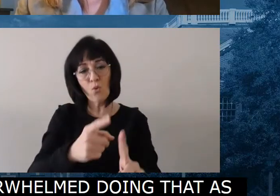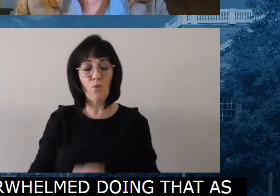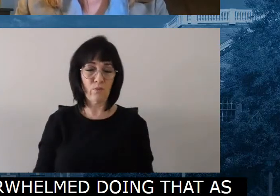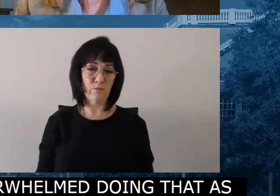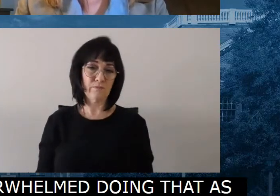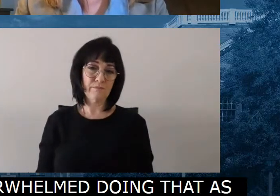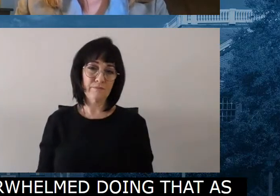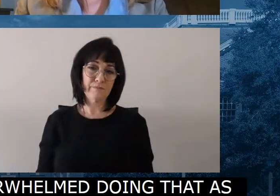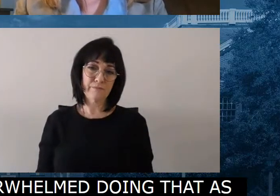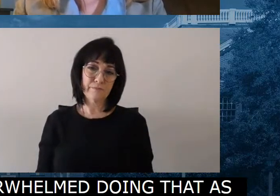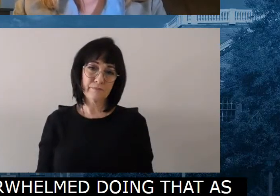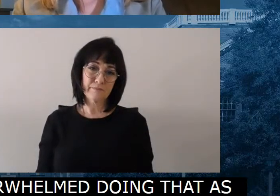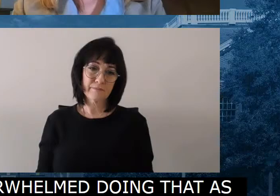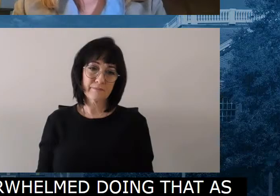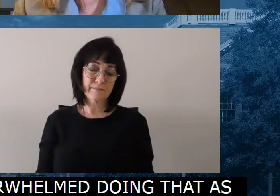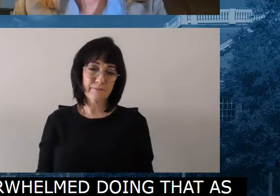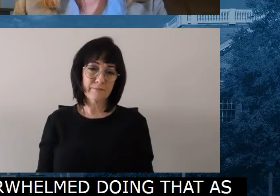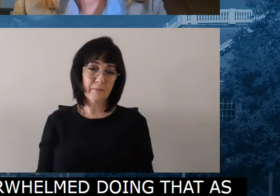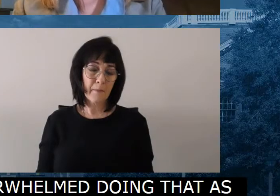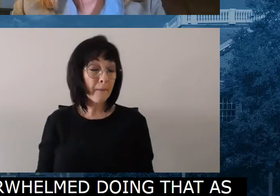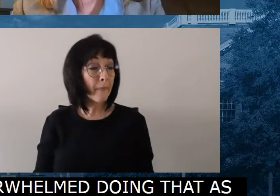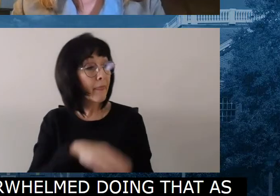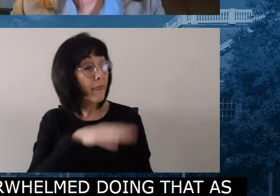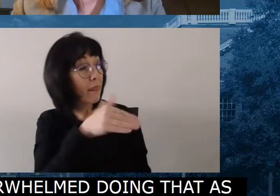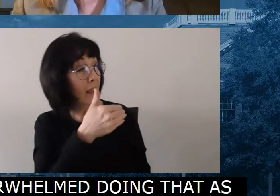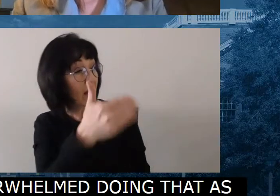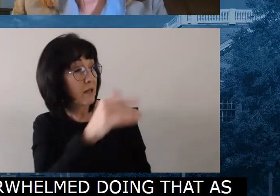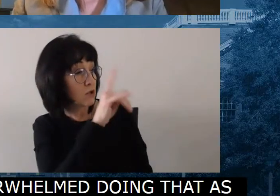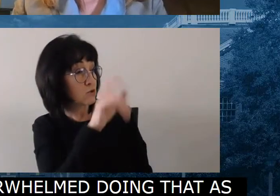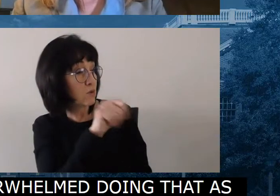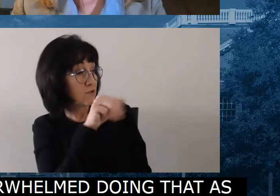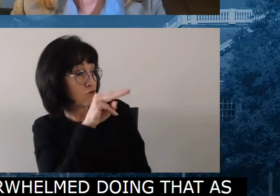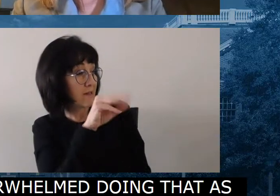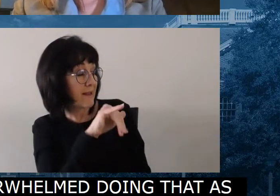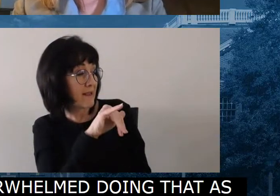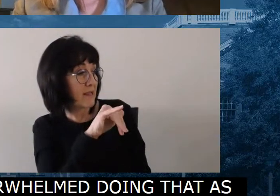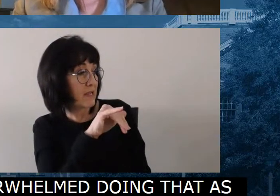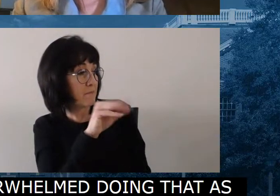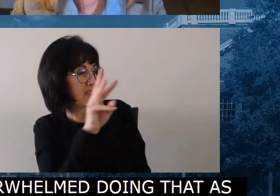All right, next we'll go to Amy Cherry with WDL.